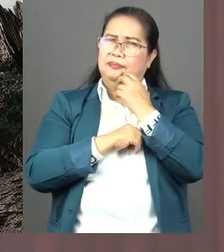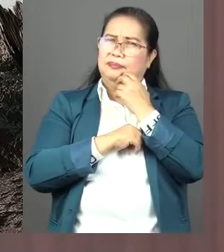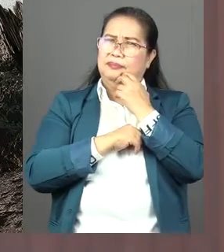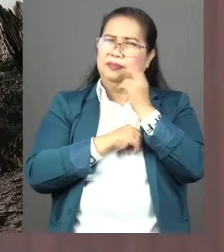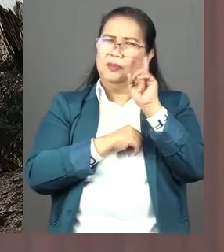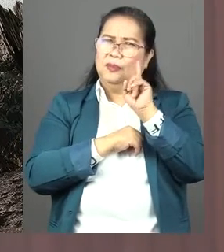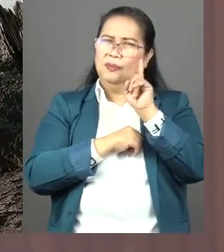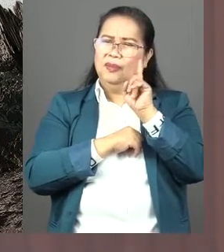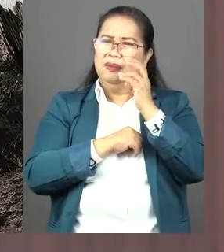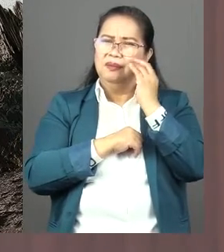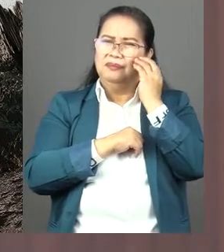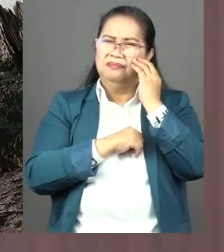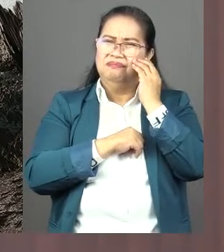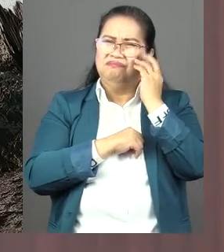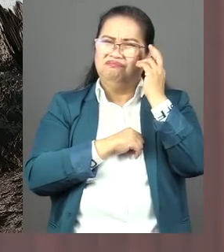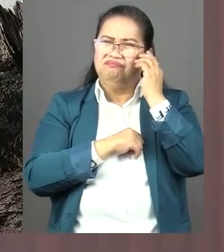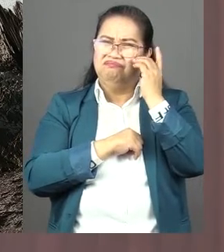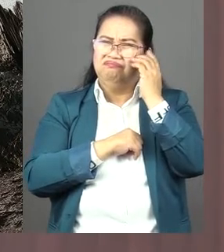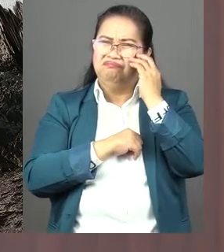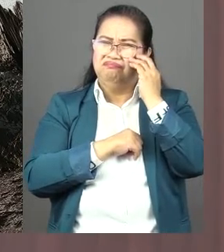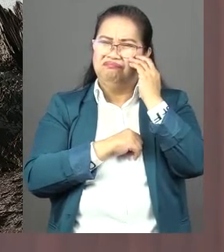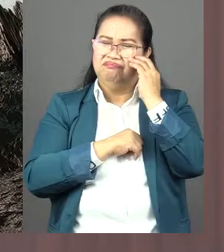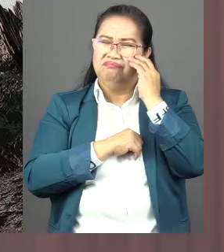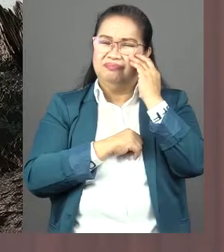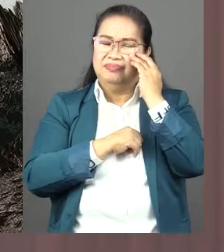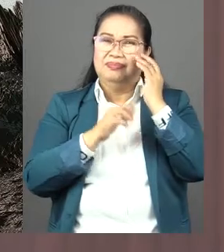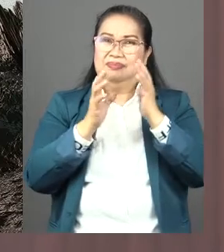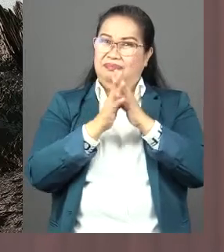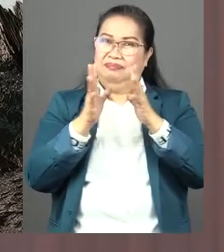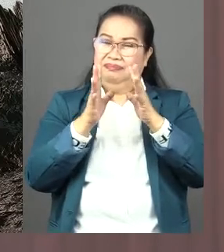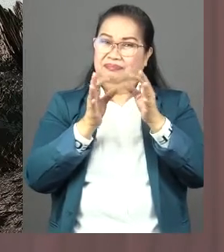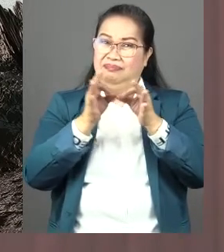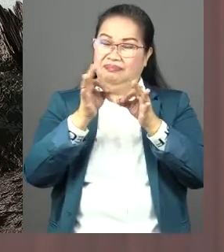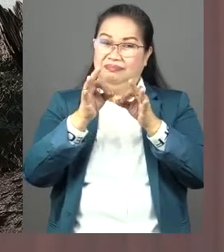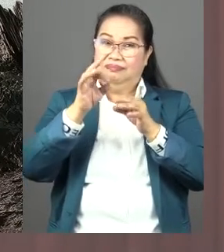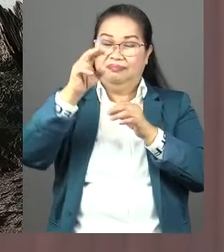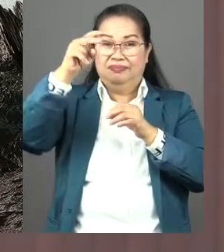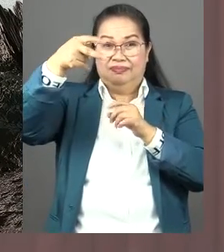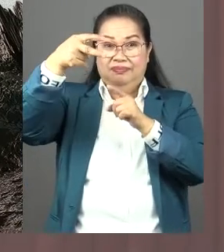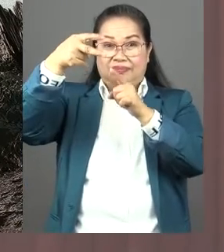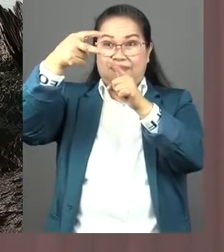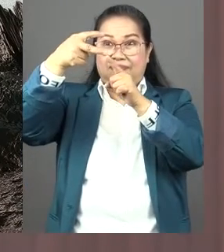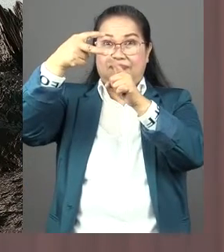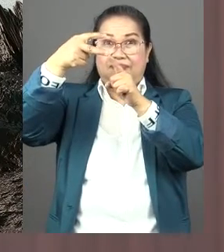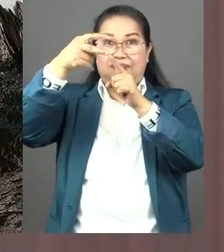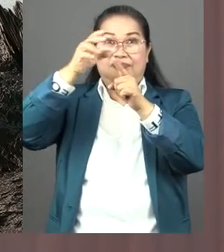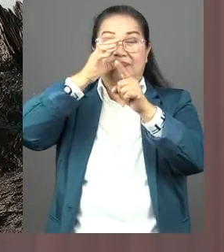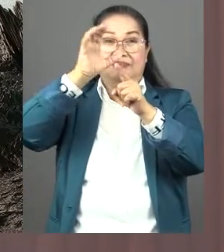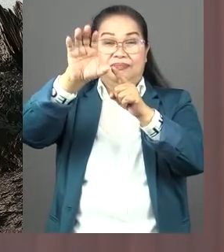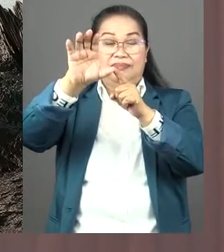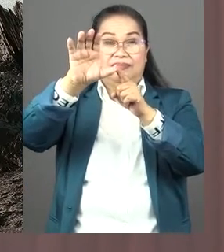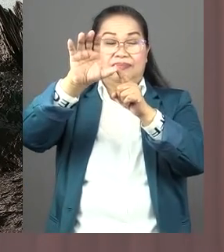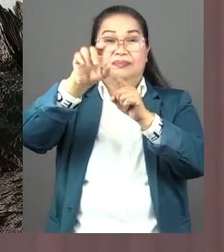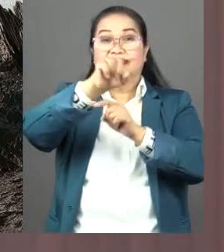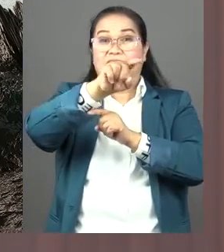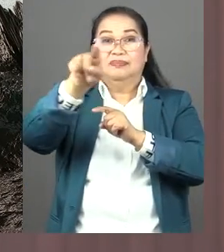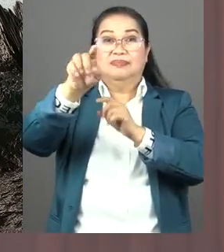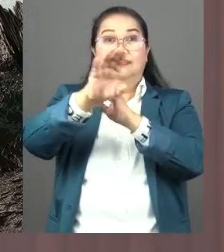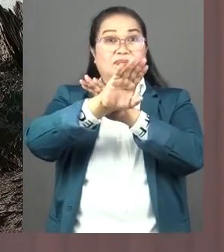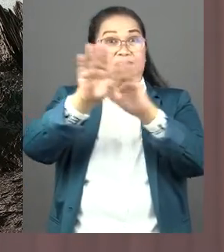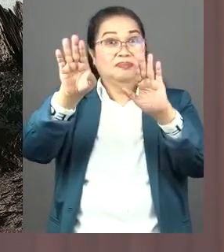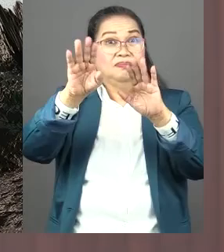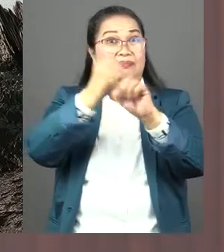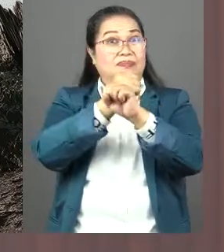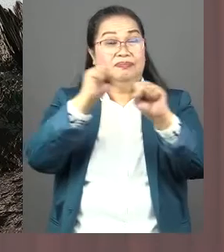that. I said, wasn't he exaggerating a bit? Second only to the command for the unsaved to turn